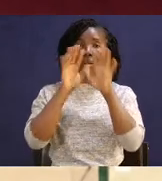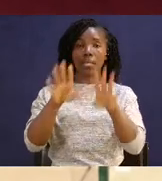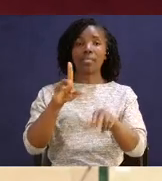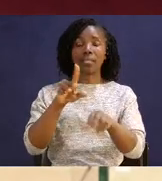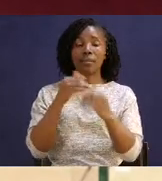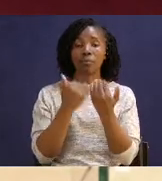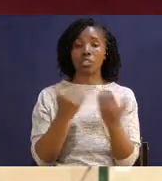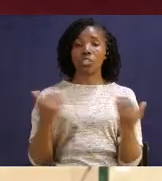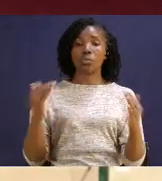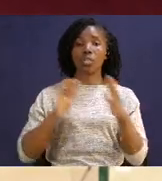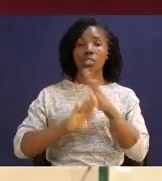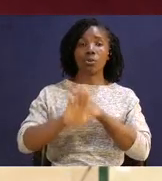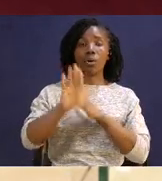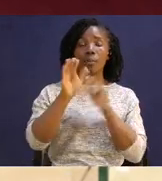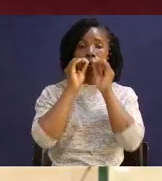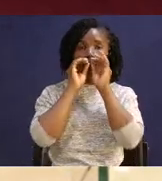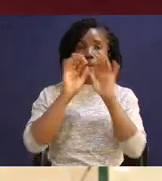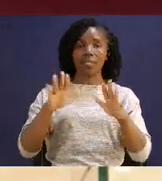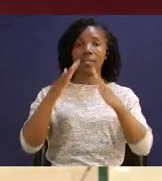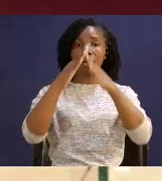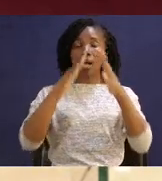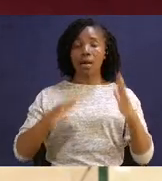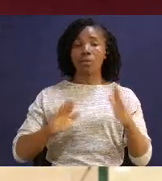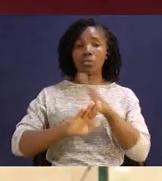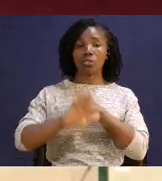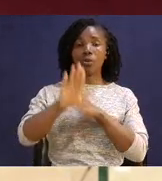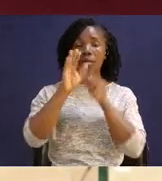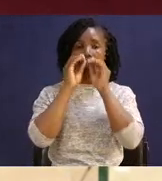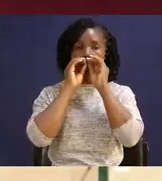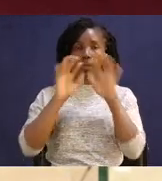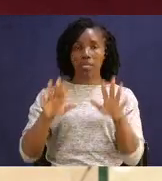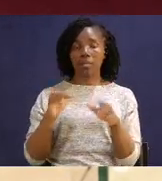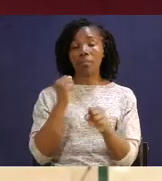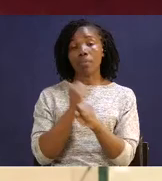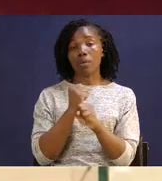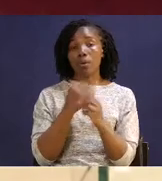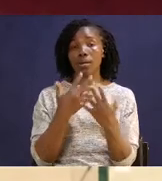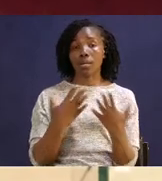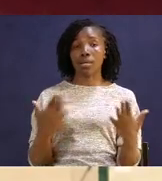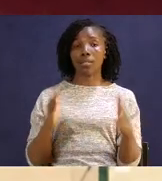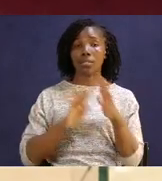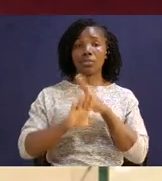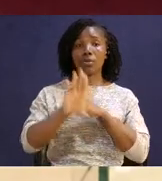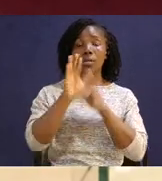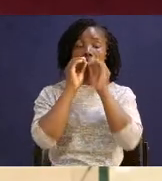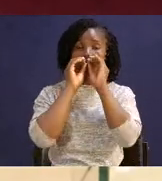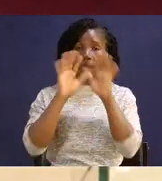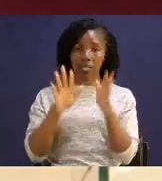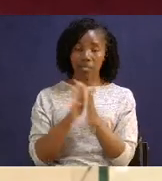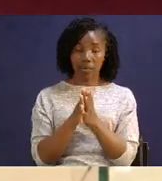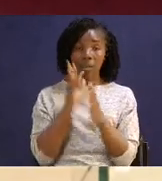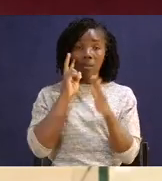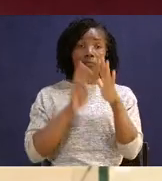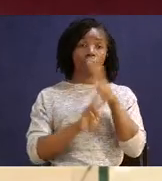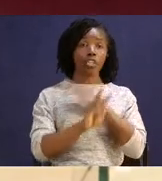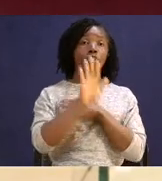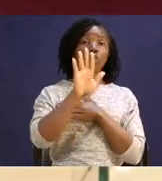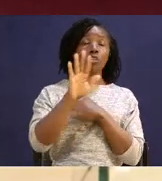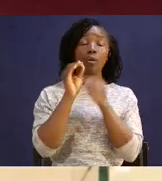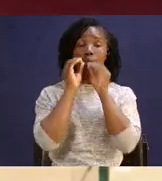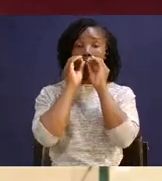Your children are blessed. Your household is blessed. The work of your hands is blessed. Your vision is